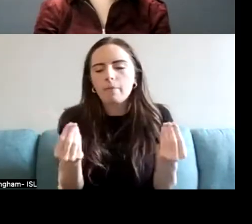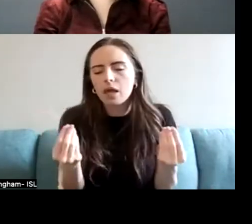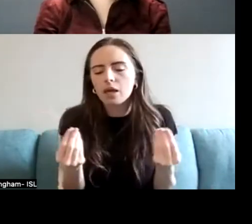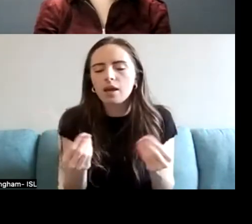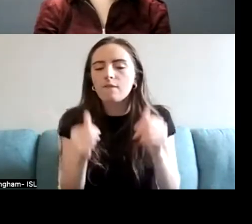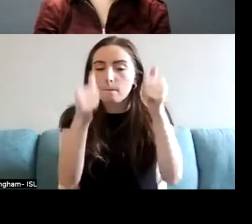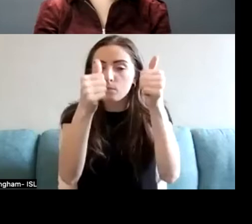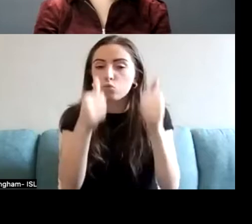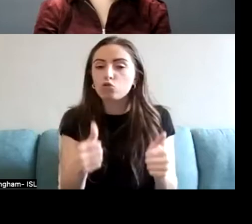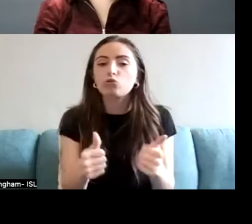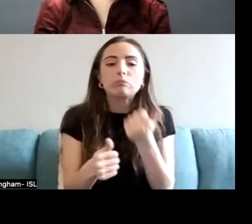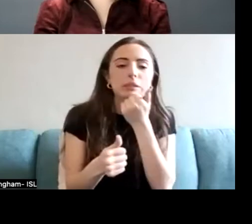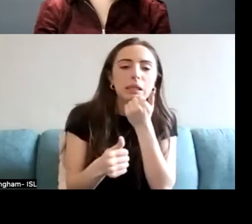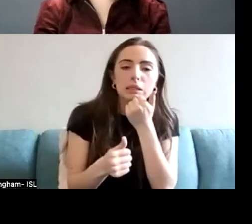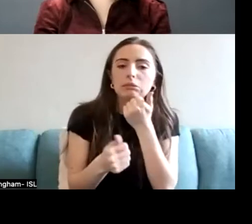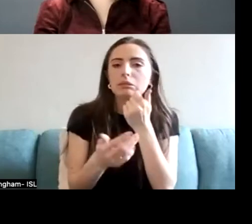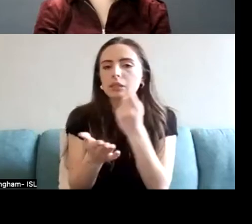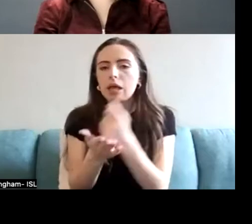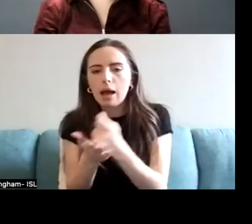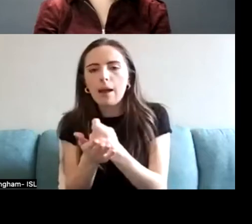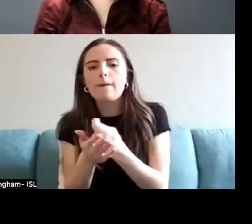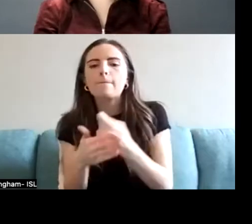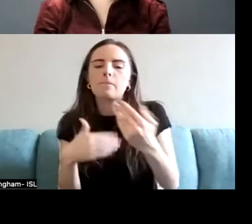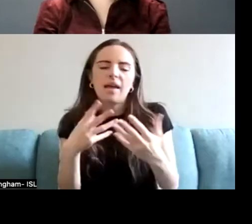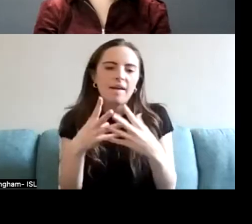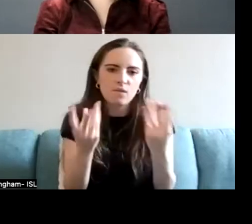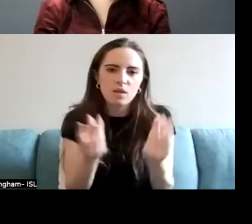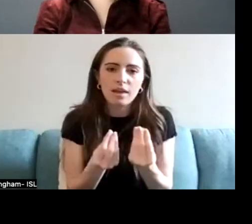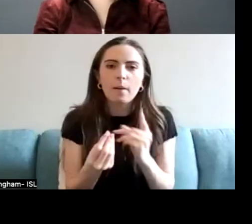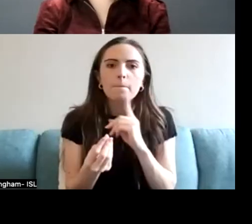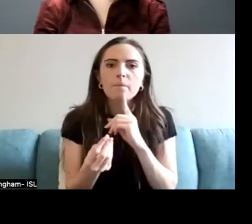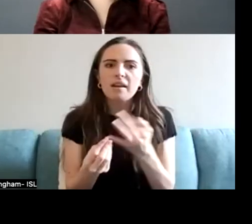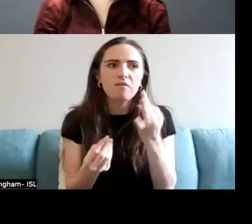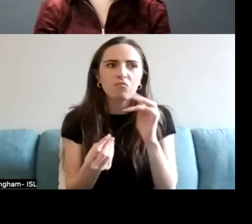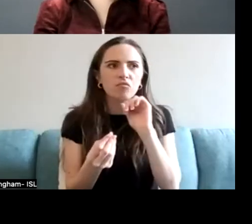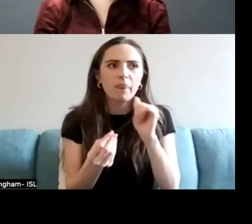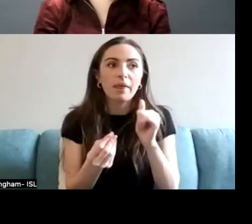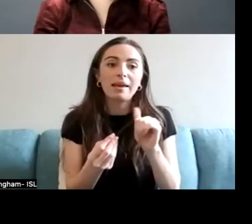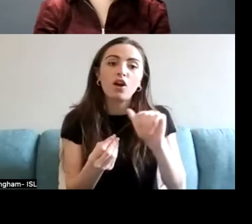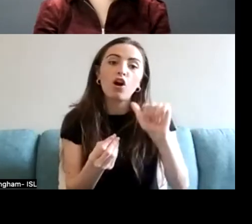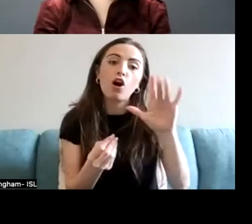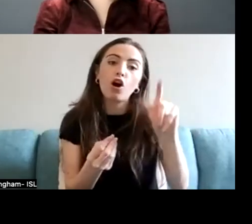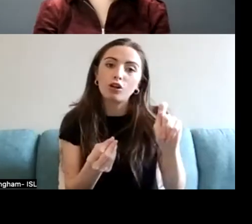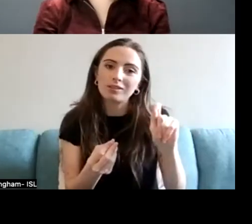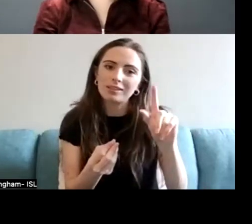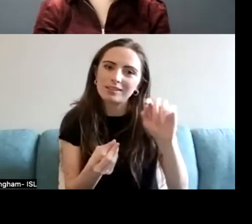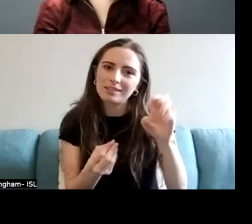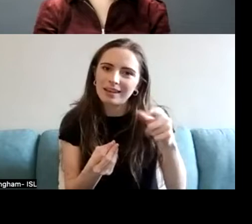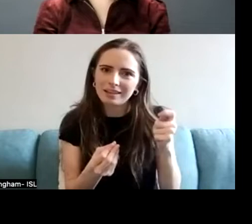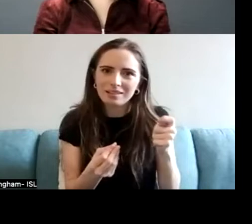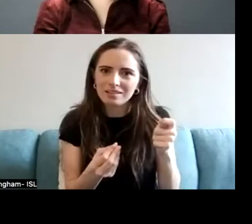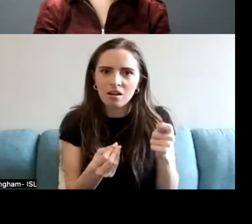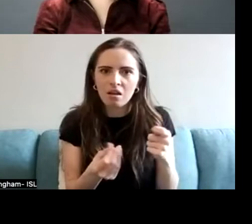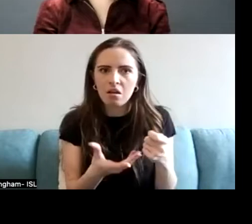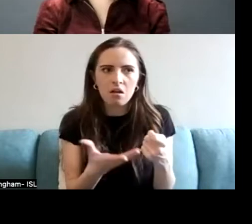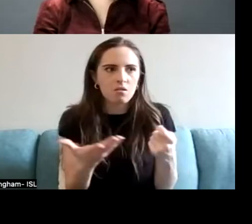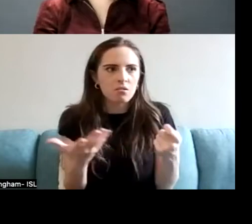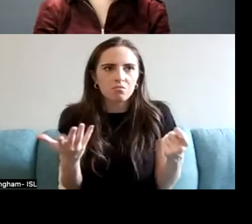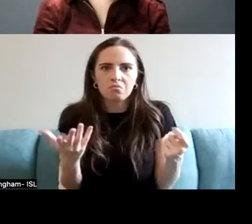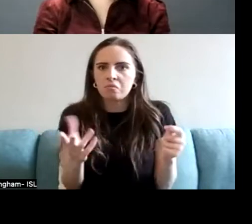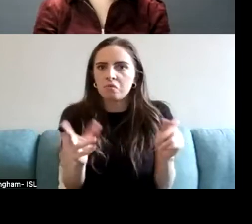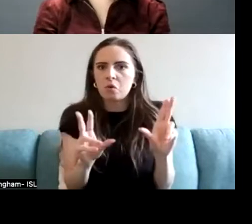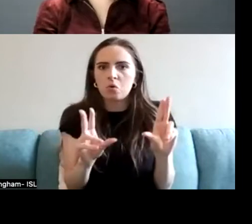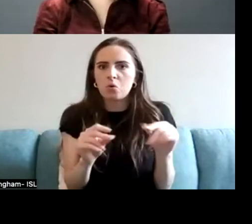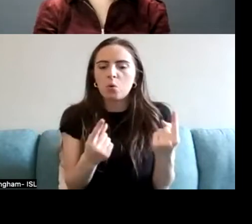all that information, if that image doesn't have alt text, guess what? No screen reader user can work out the date or time of the